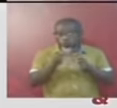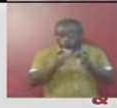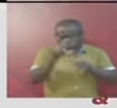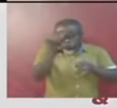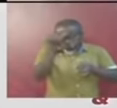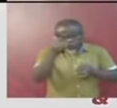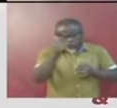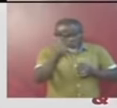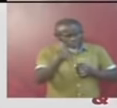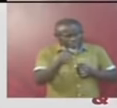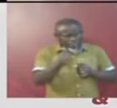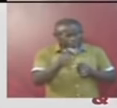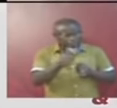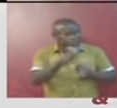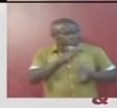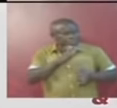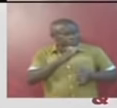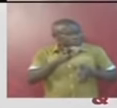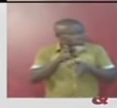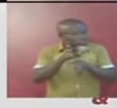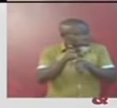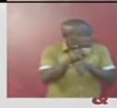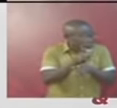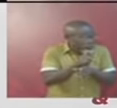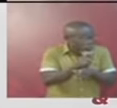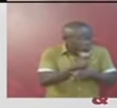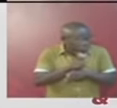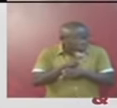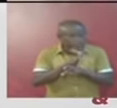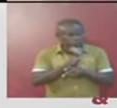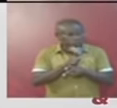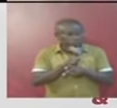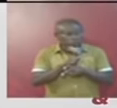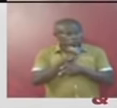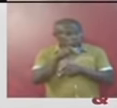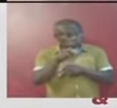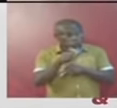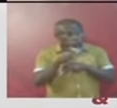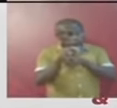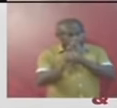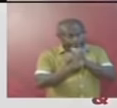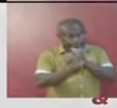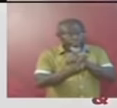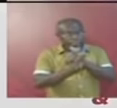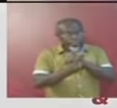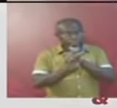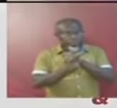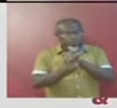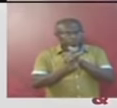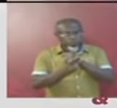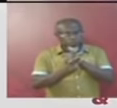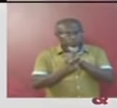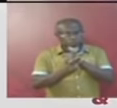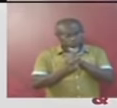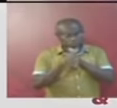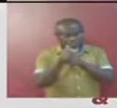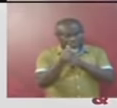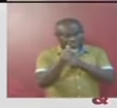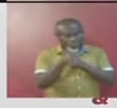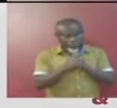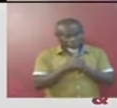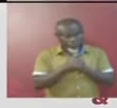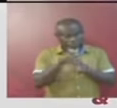situation, be extra cautious, take the preventative measures, the public health measures in place to avoid yourself